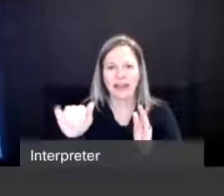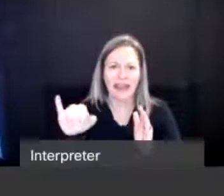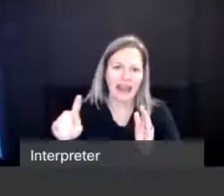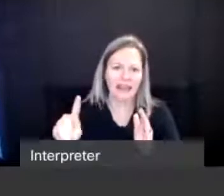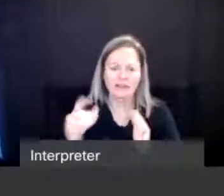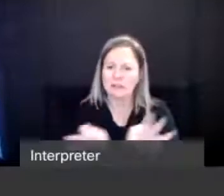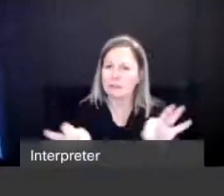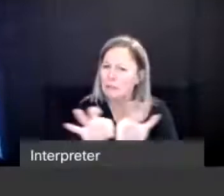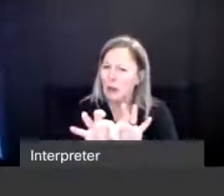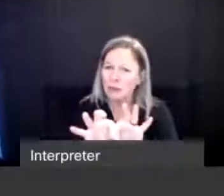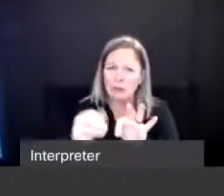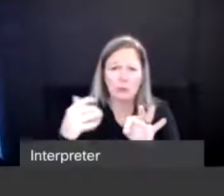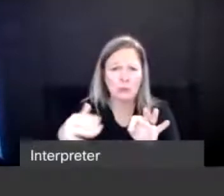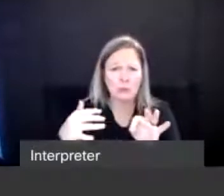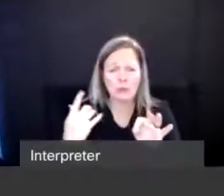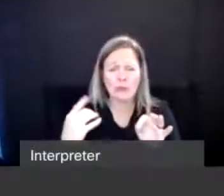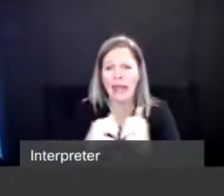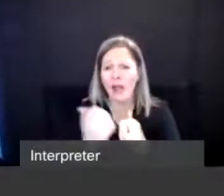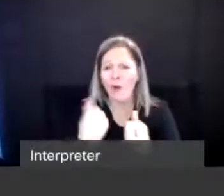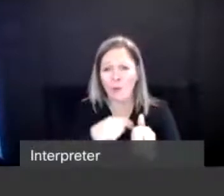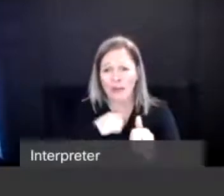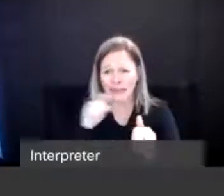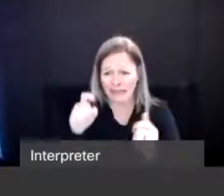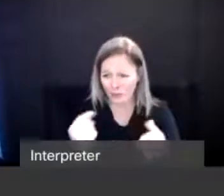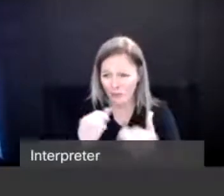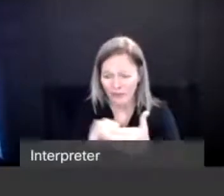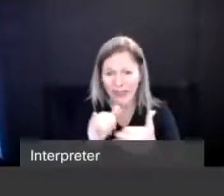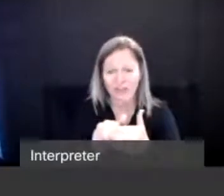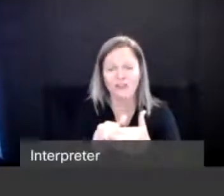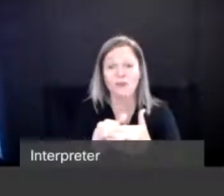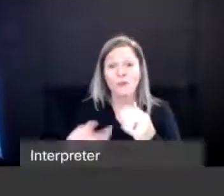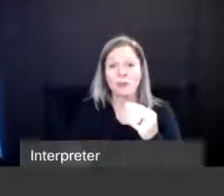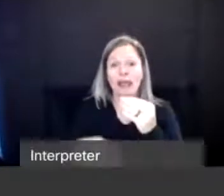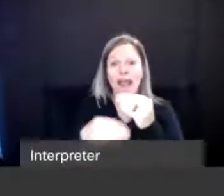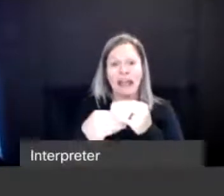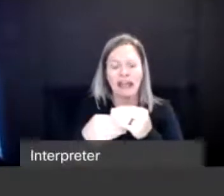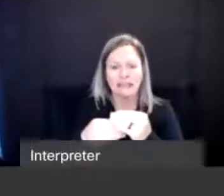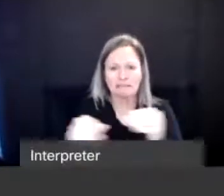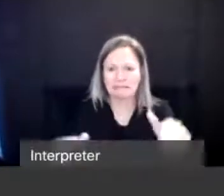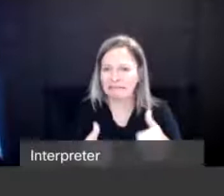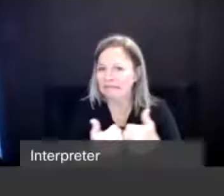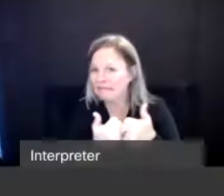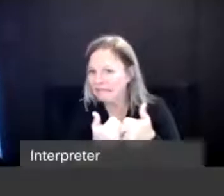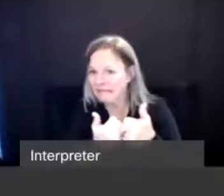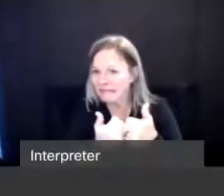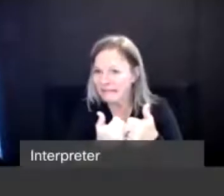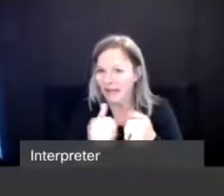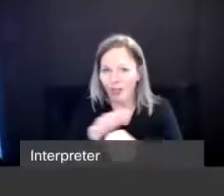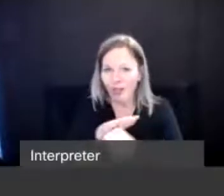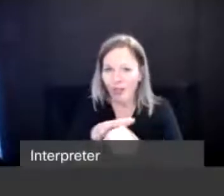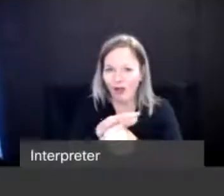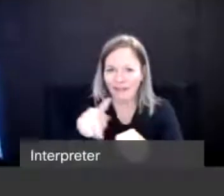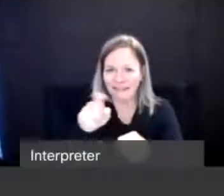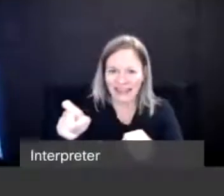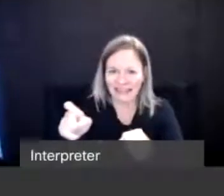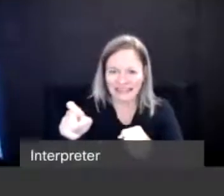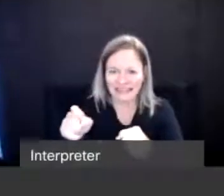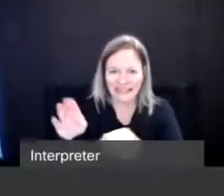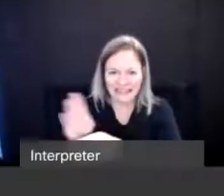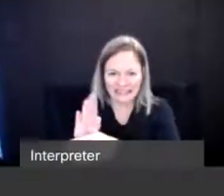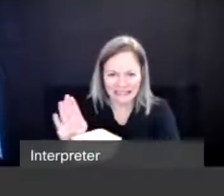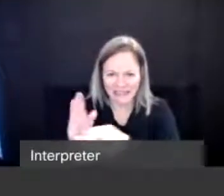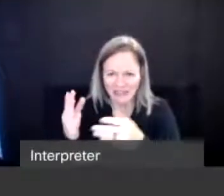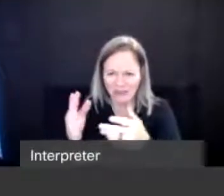and how we need to do that. You throw in the contentiousness of a local taxing entity trying to run a